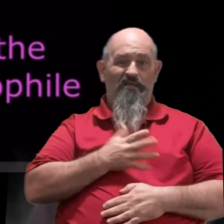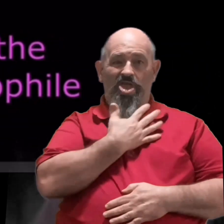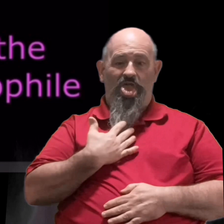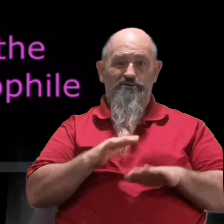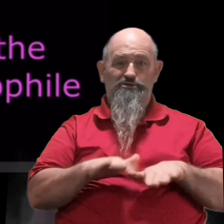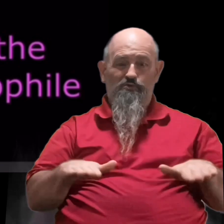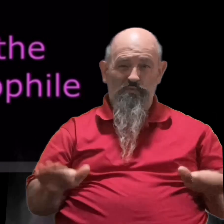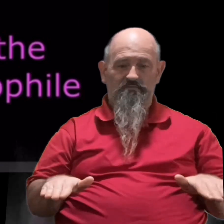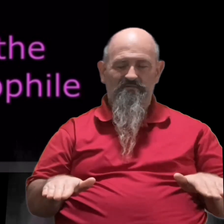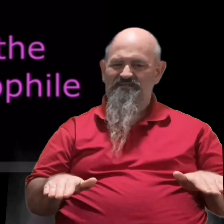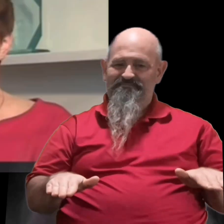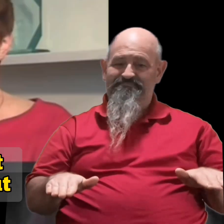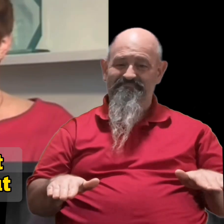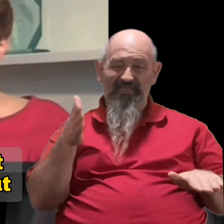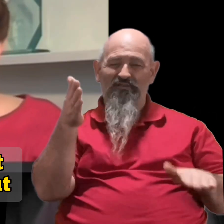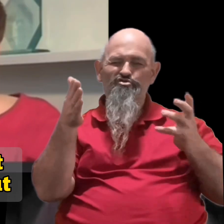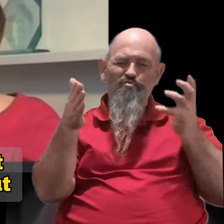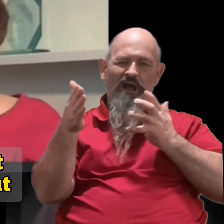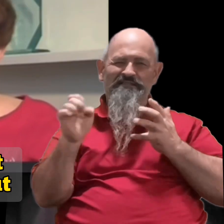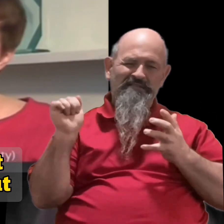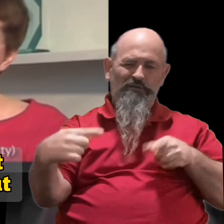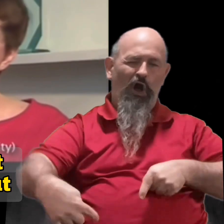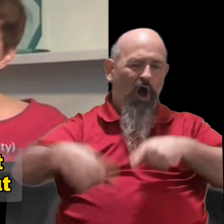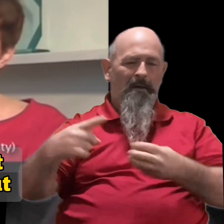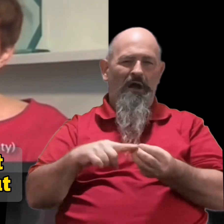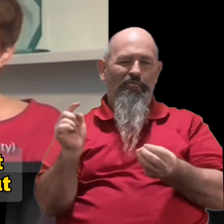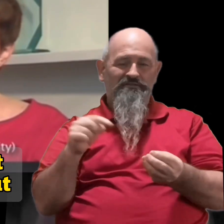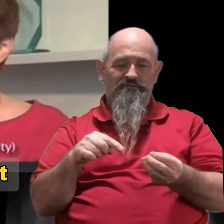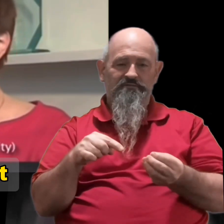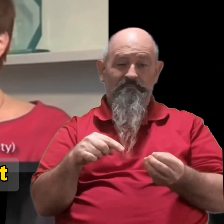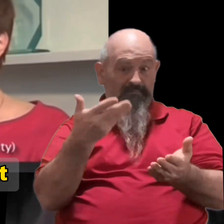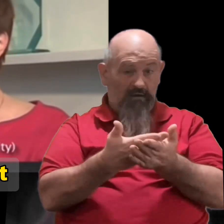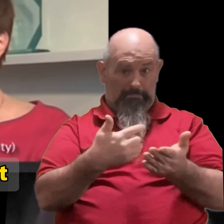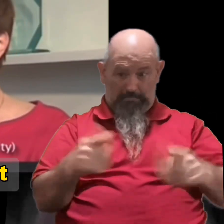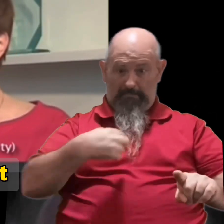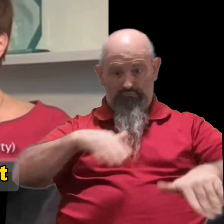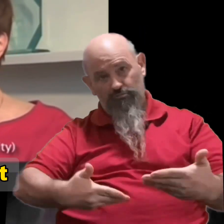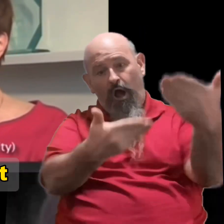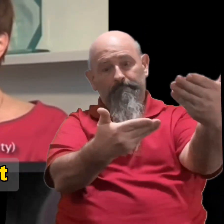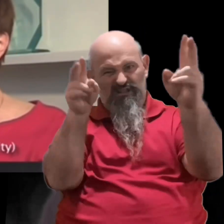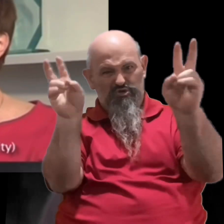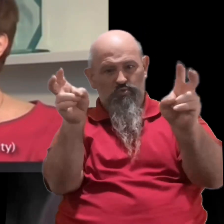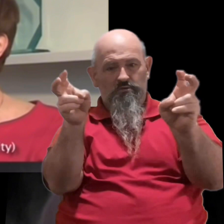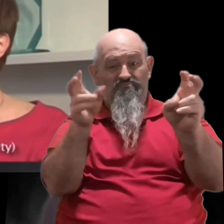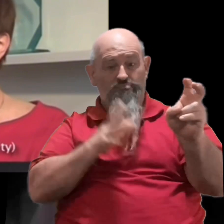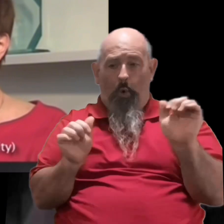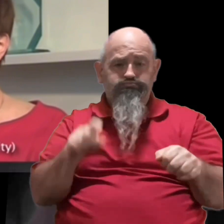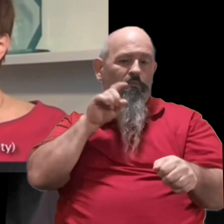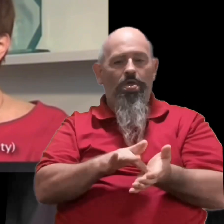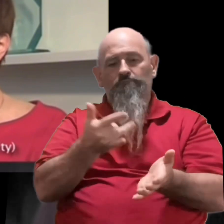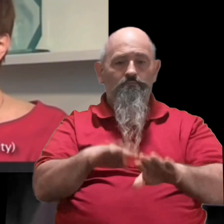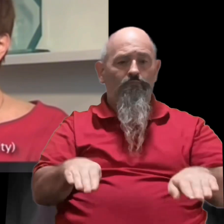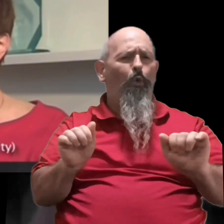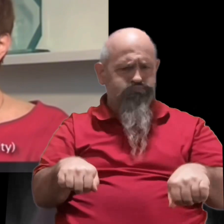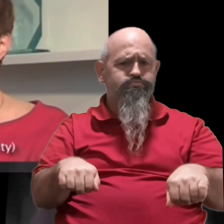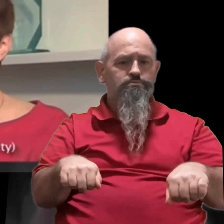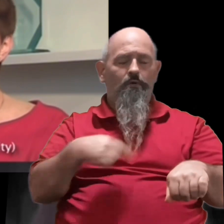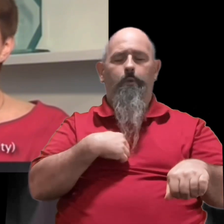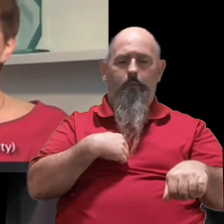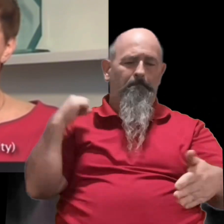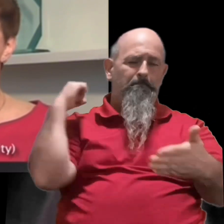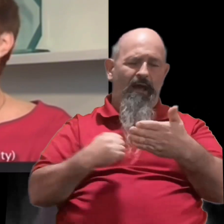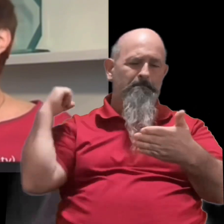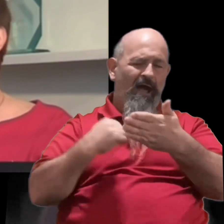female pedophiles, there's a great deal of controversy about this. In fact, when I brought up the issue that women could sexually abuse children,